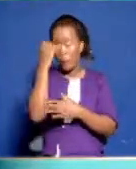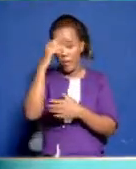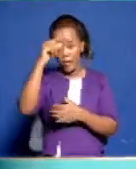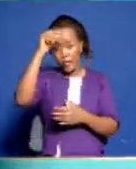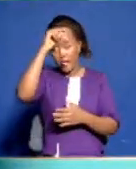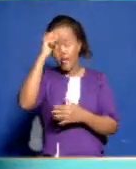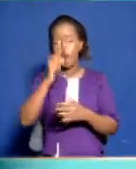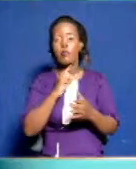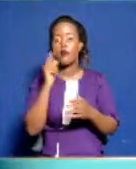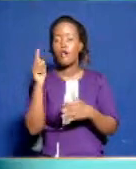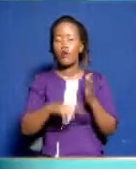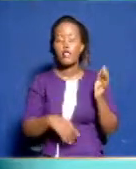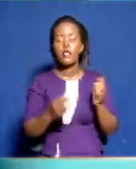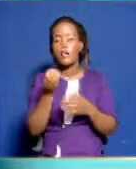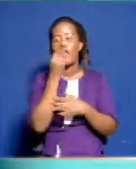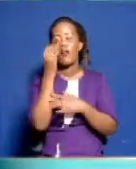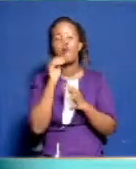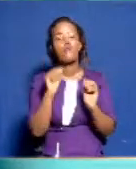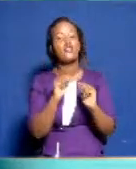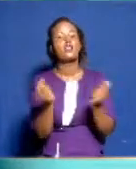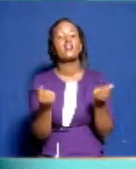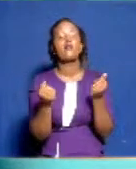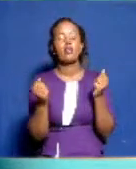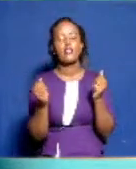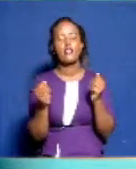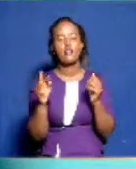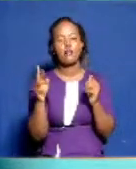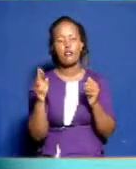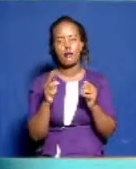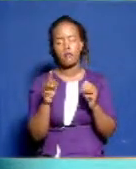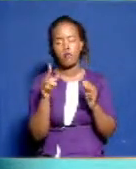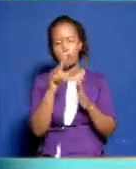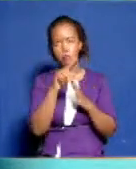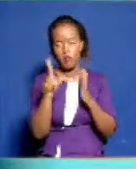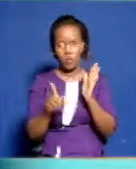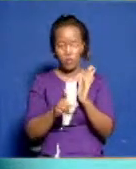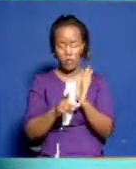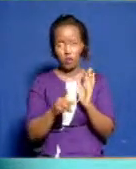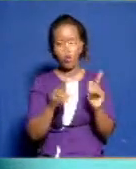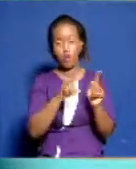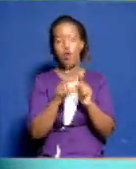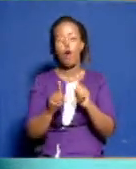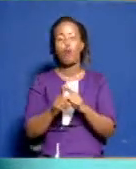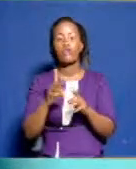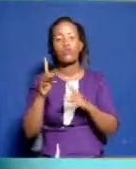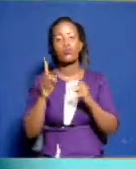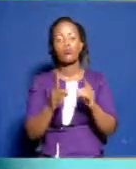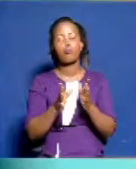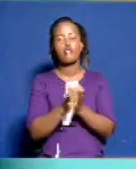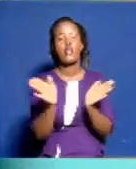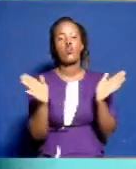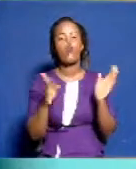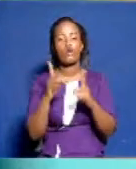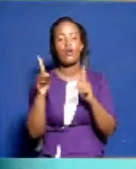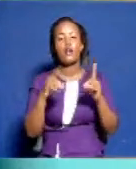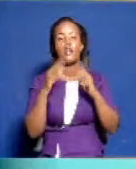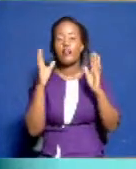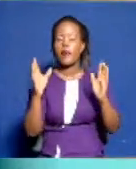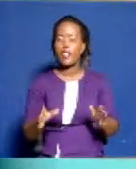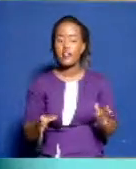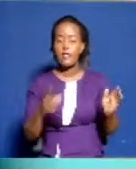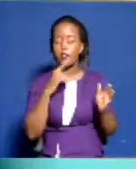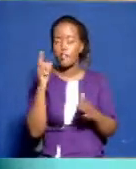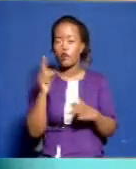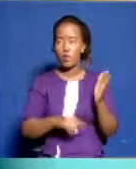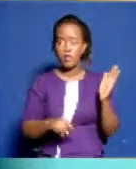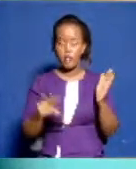of food safety regulations. Agriculture and Food Authority Director General Kelo Harsama says